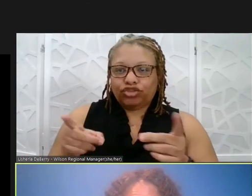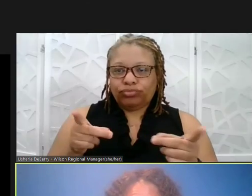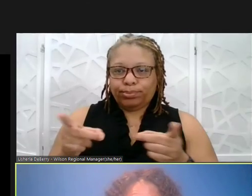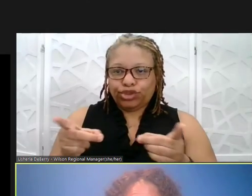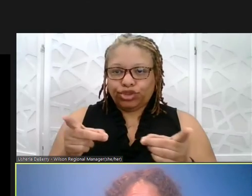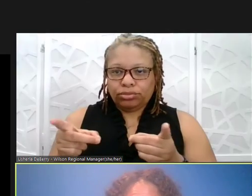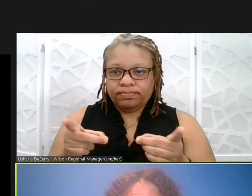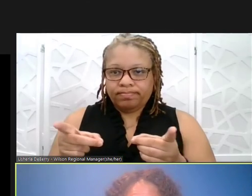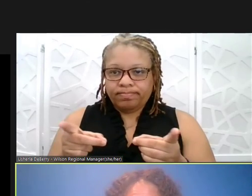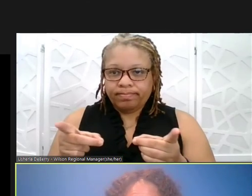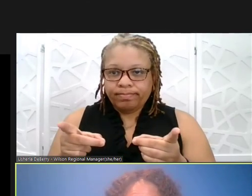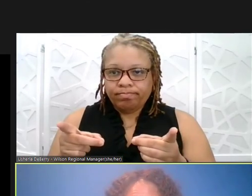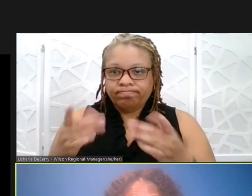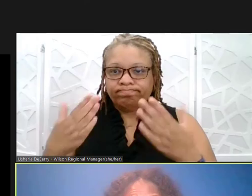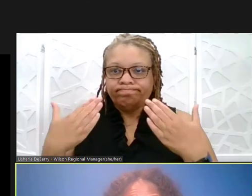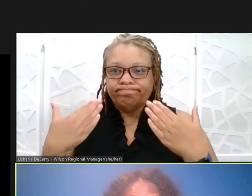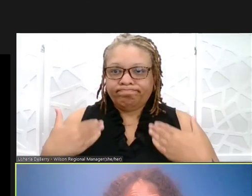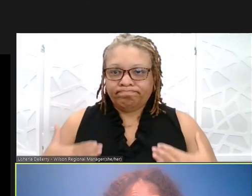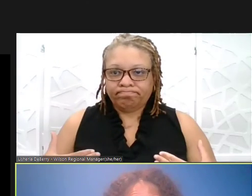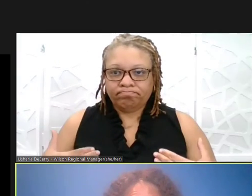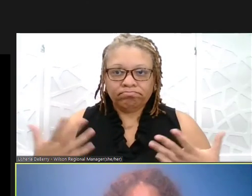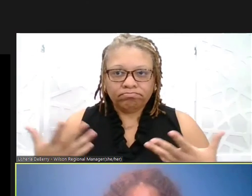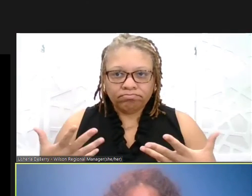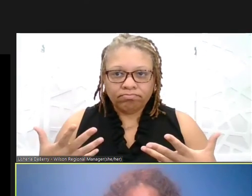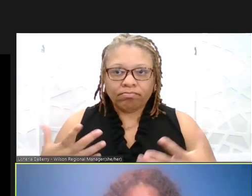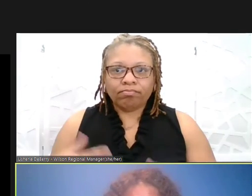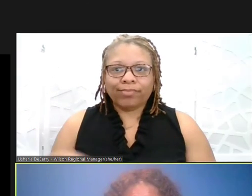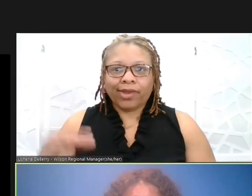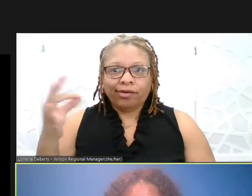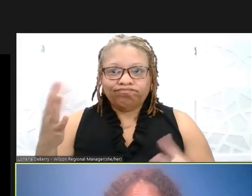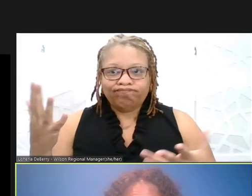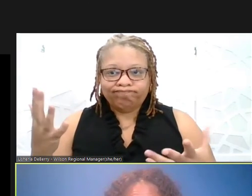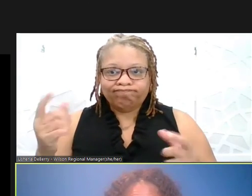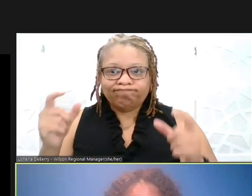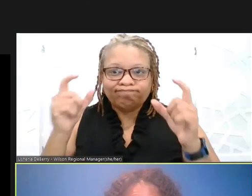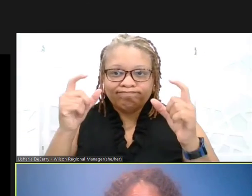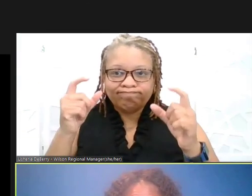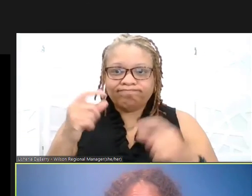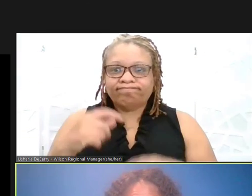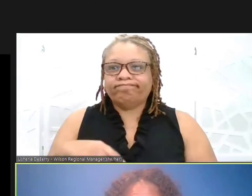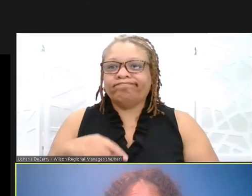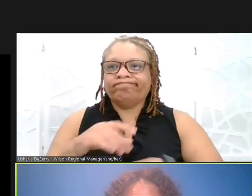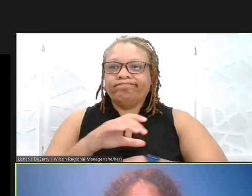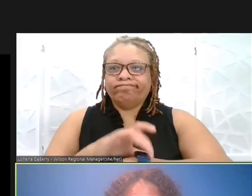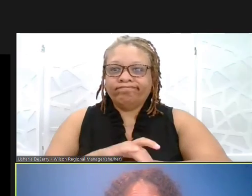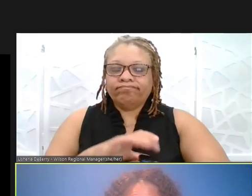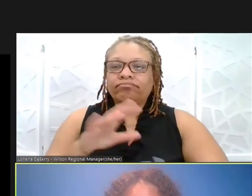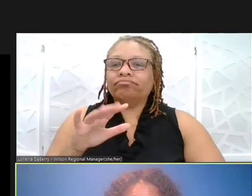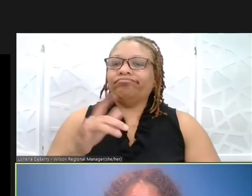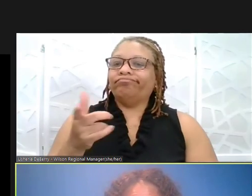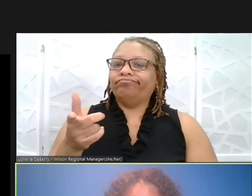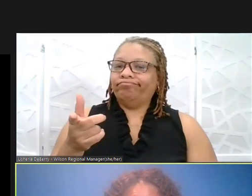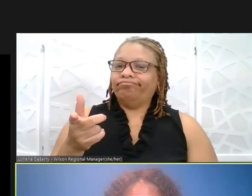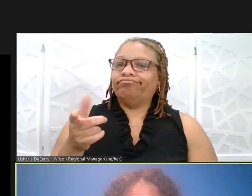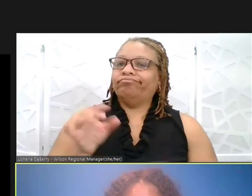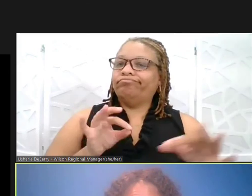etiquette. And I may add description when you have someone that is visually, that has a